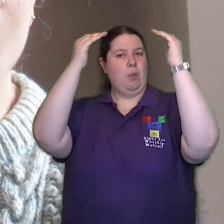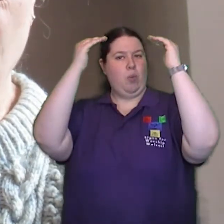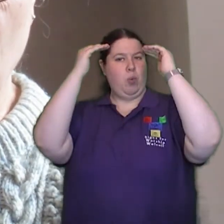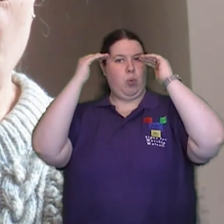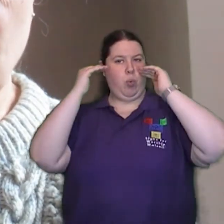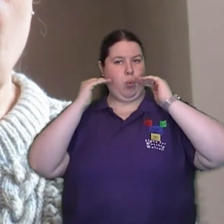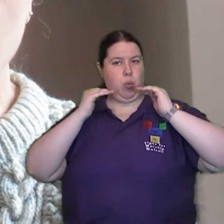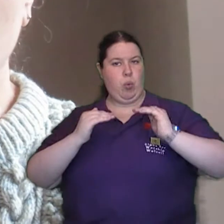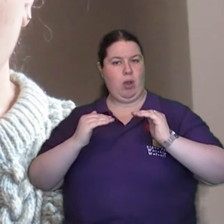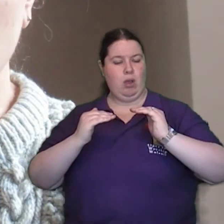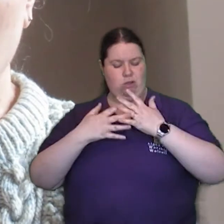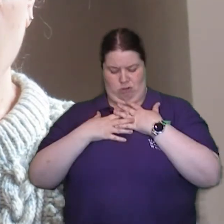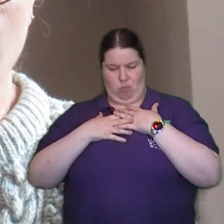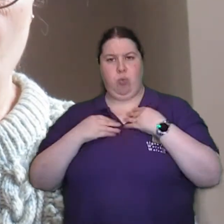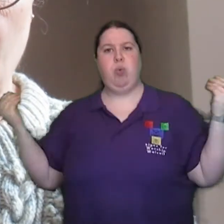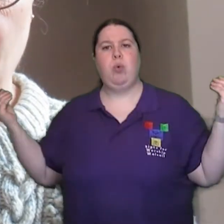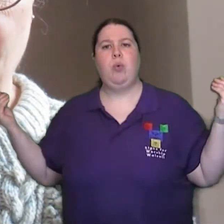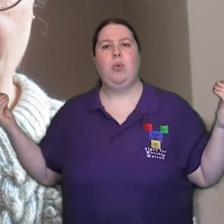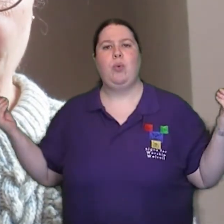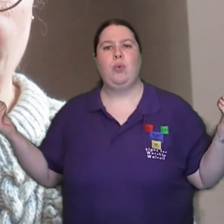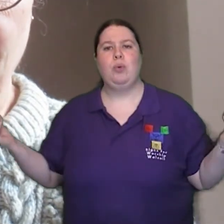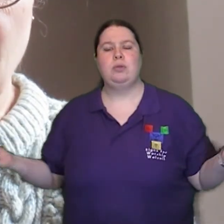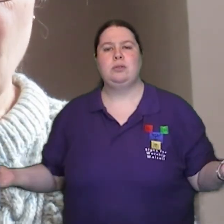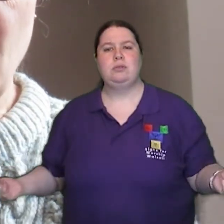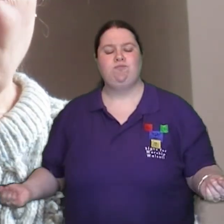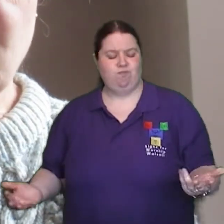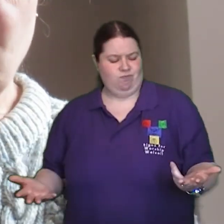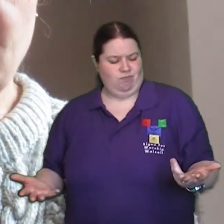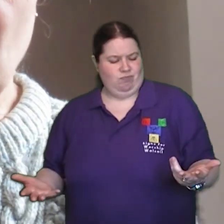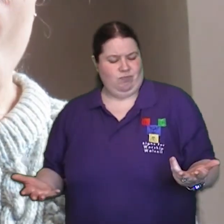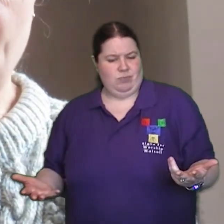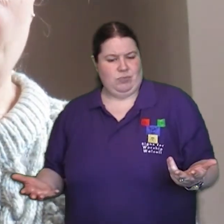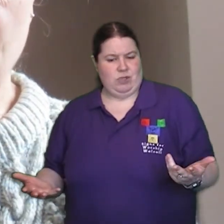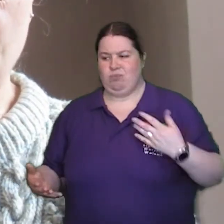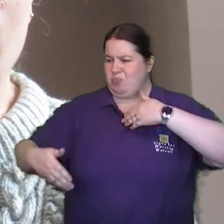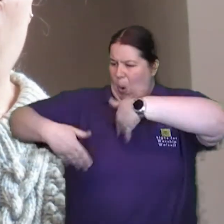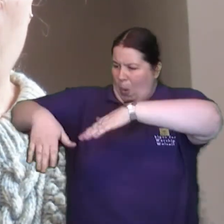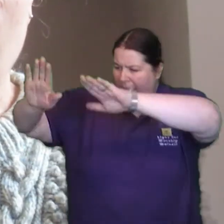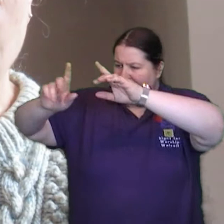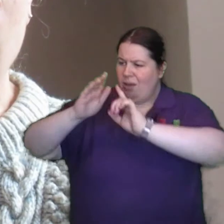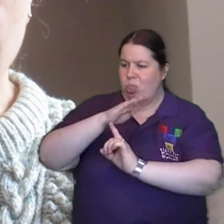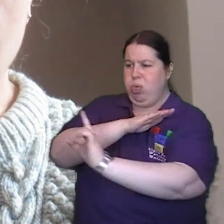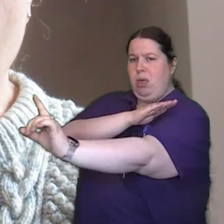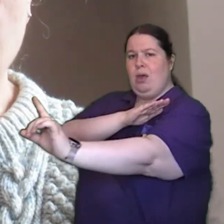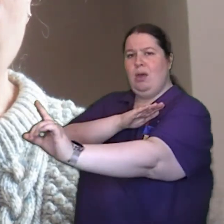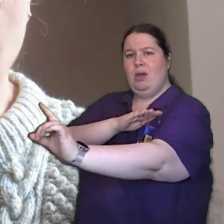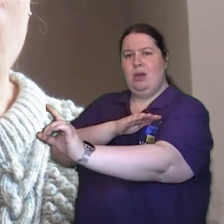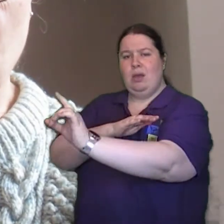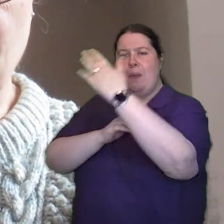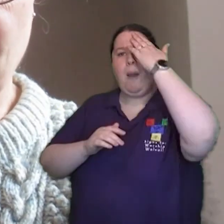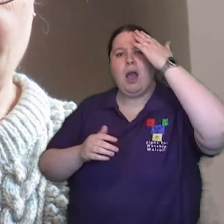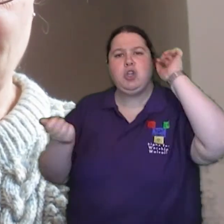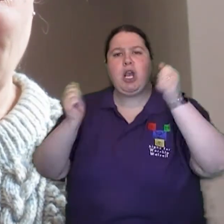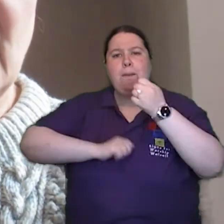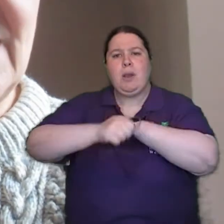his royal throne and stripped of his glory. He was driven away from people and given the mind of an